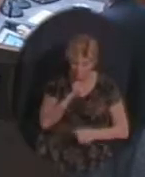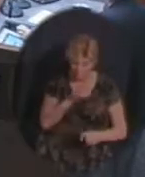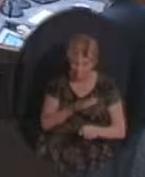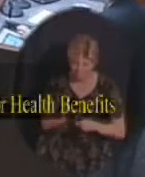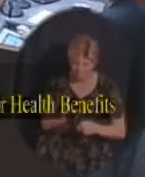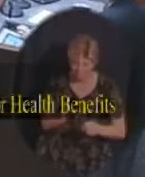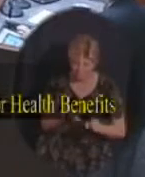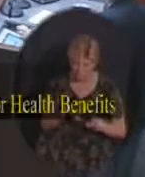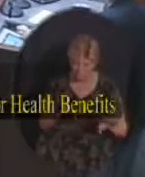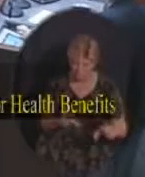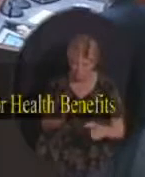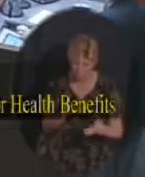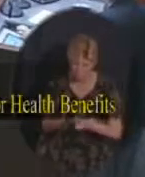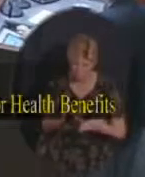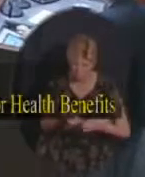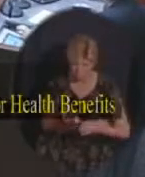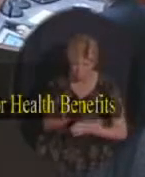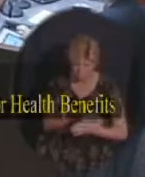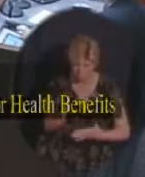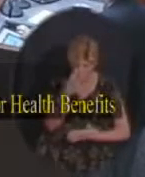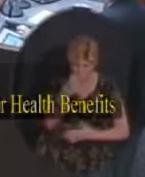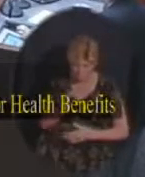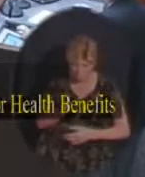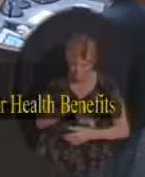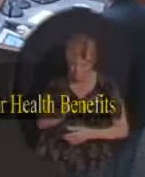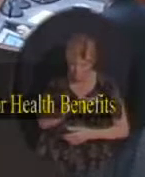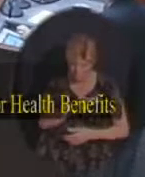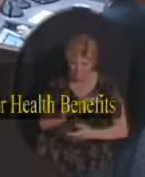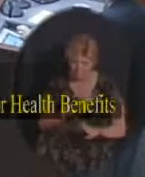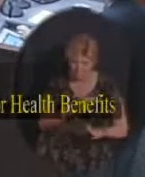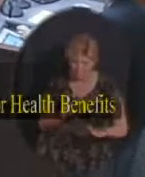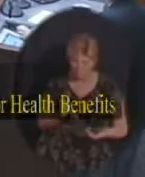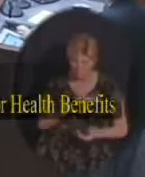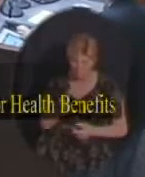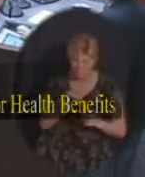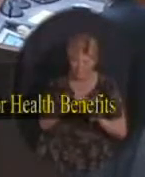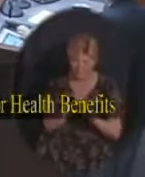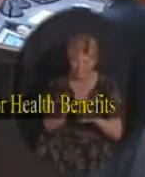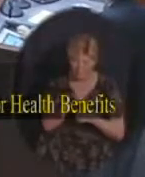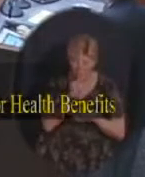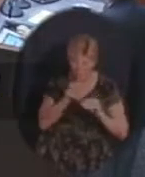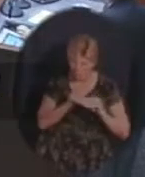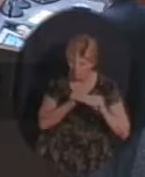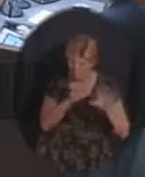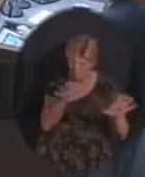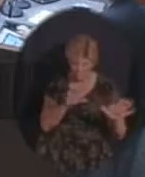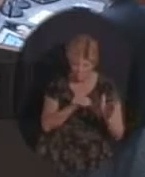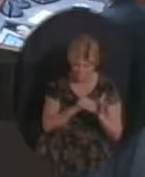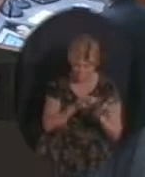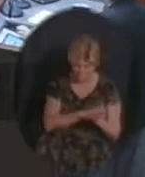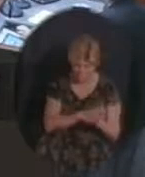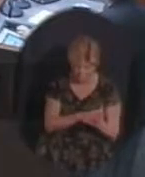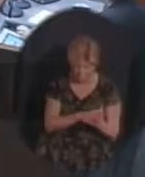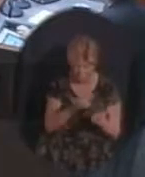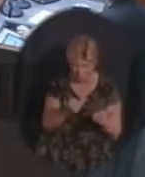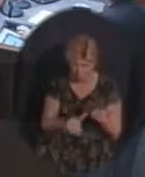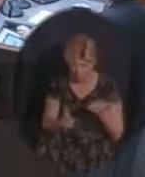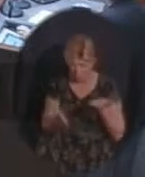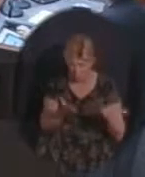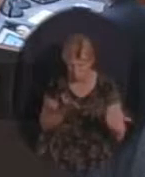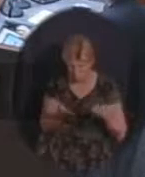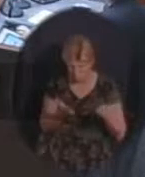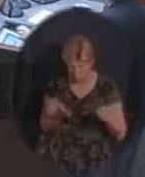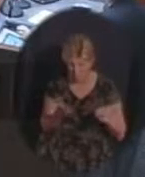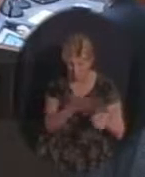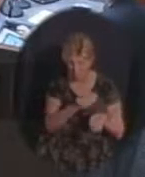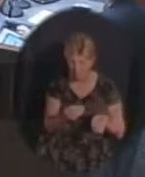a board to make sure that we have those services clearly documented and what our expectations will be, not only from a baseline, but from